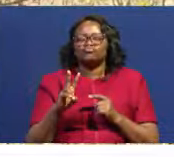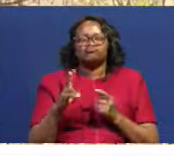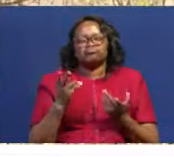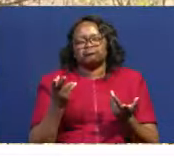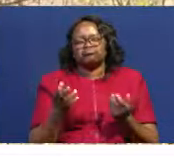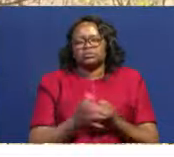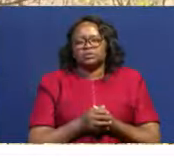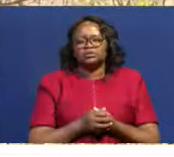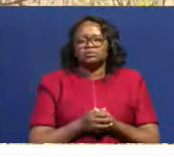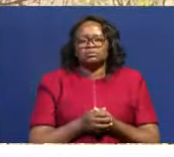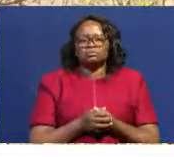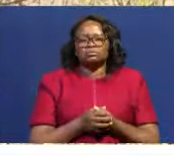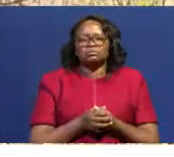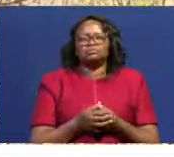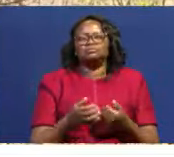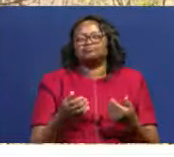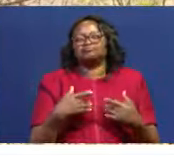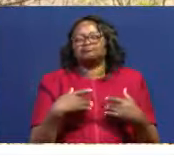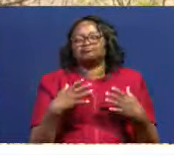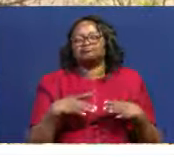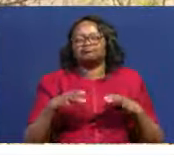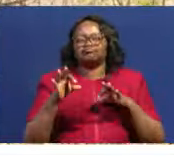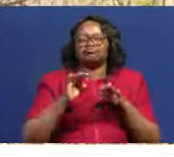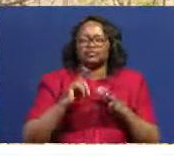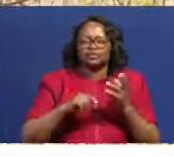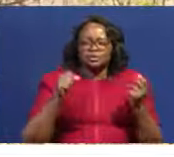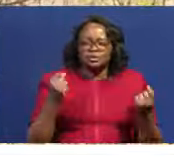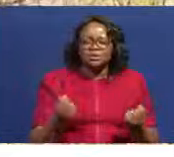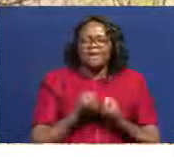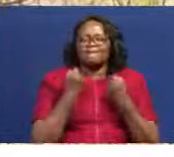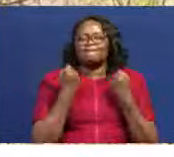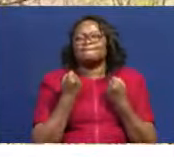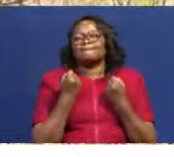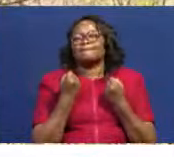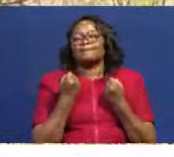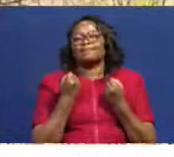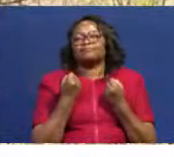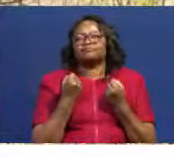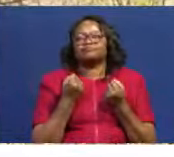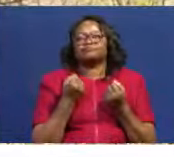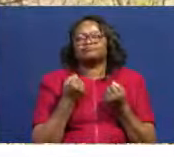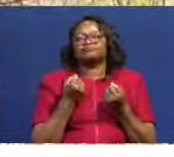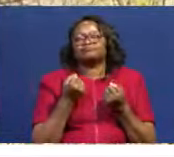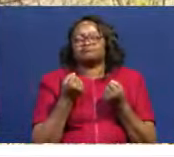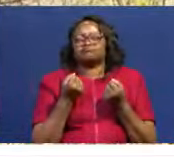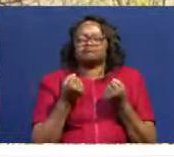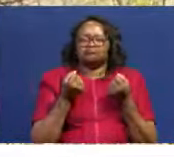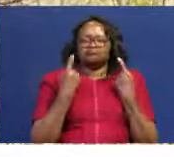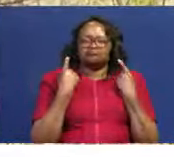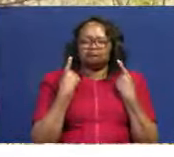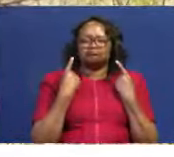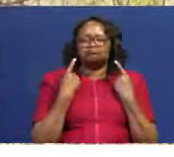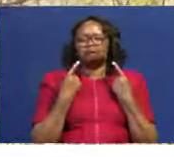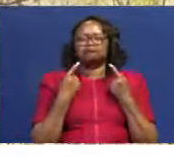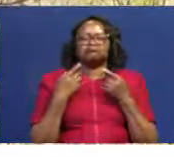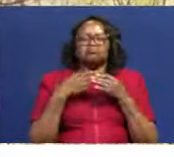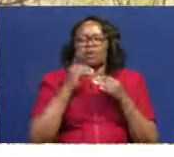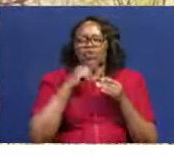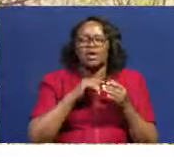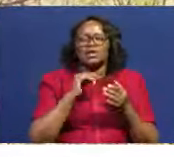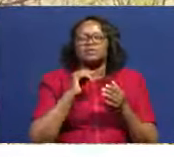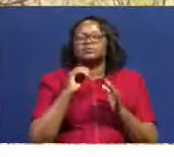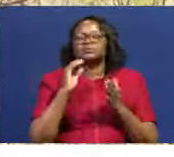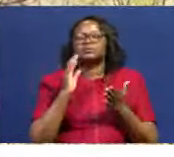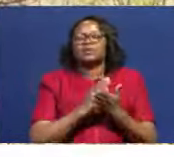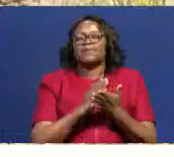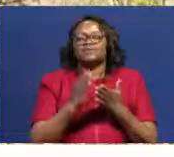us about what is happening in the irrigation system of the country with this realization? Spearheaded by none other than the State Department